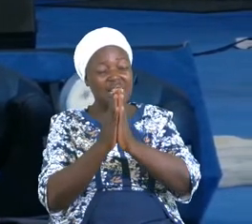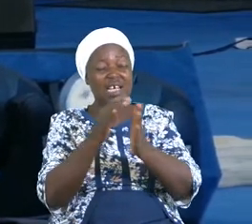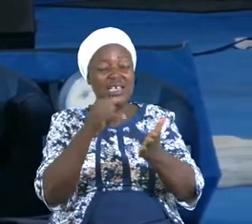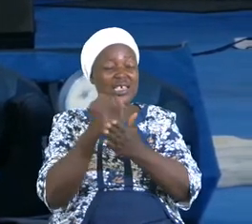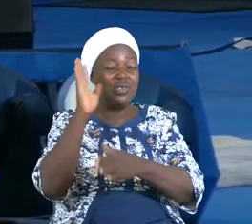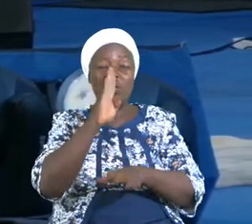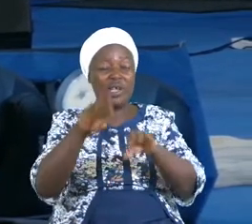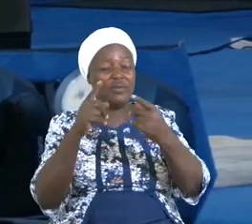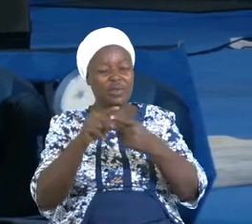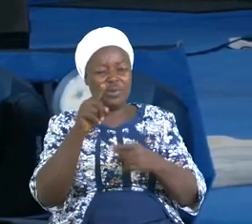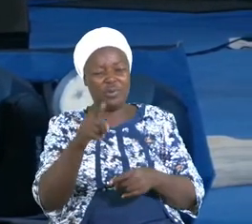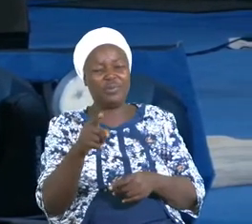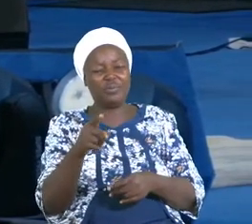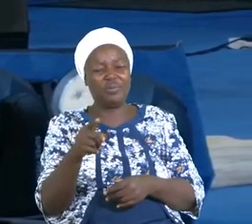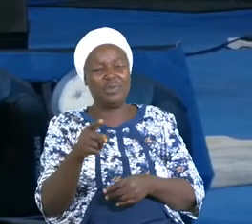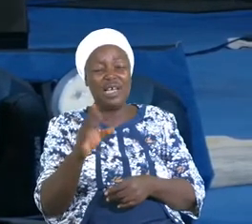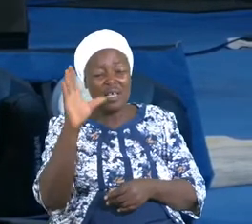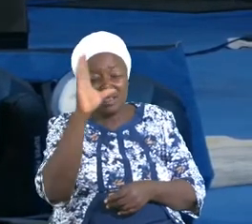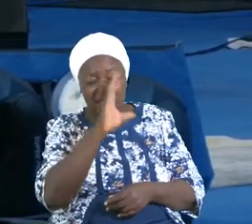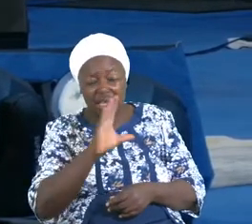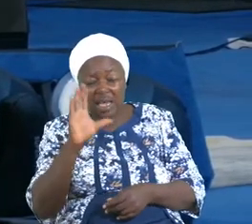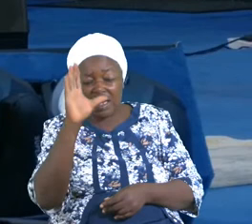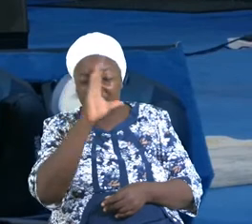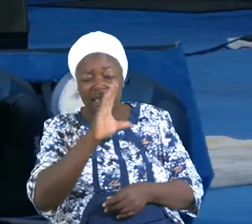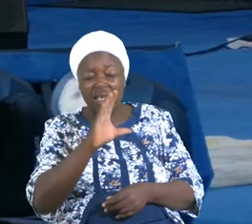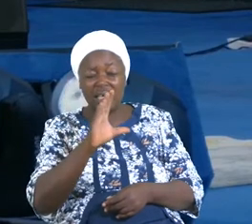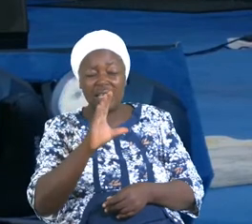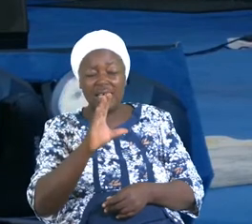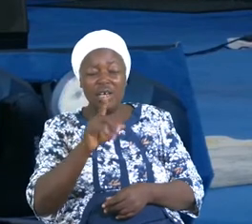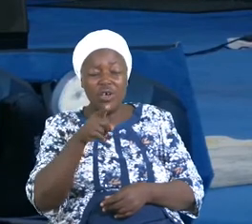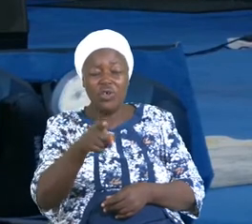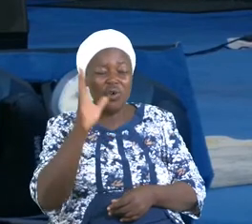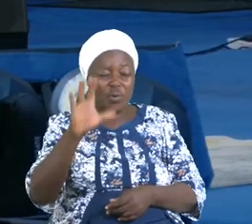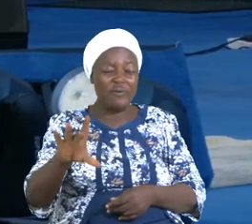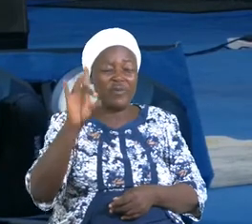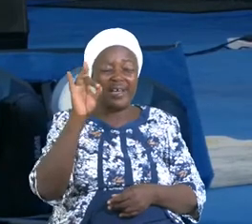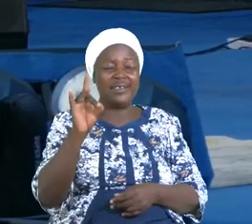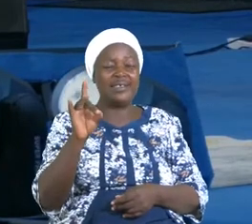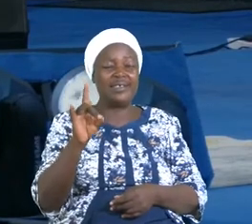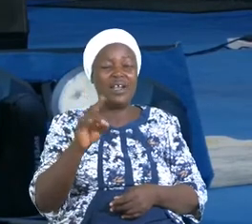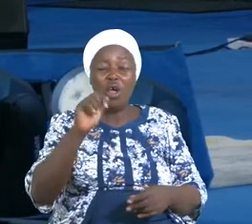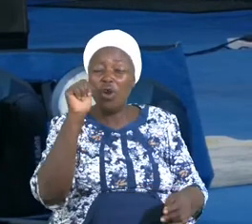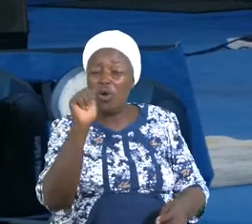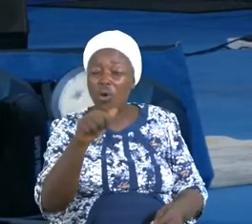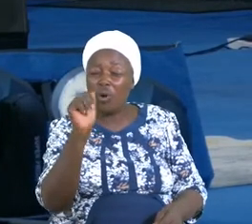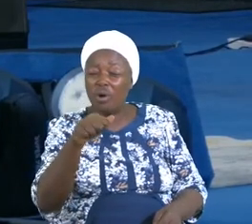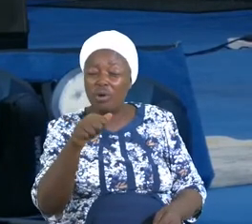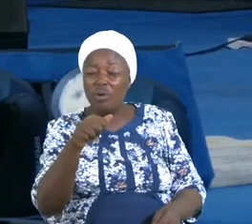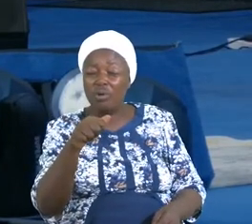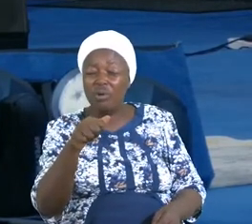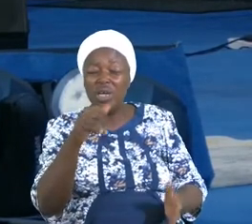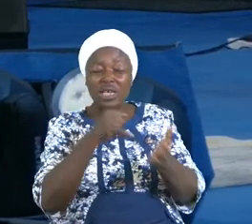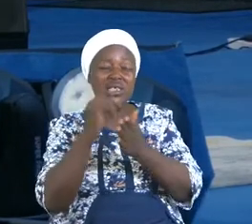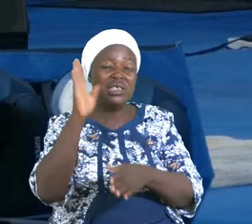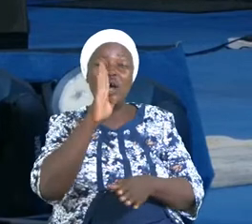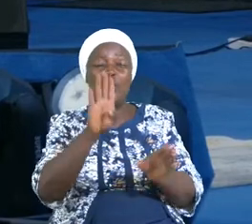you. Yes. Seek, you will find. Yes. Knock, it shall be